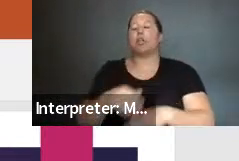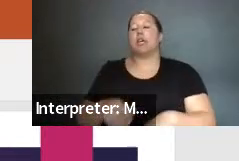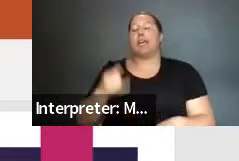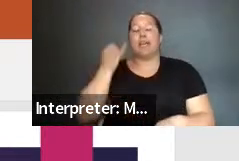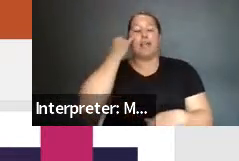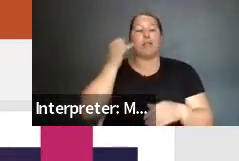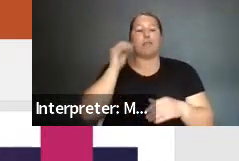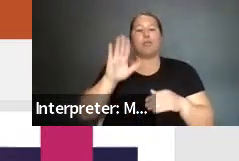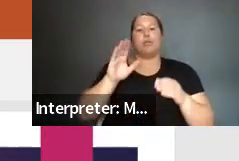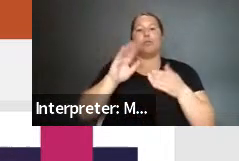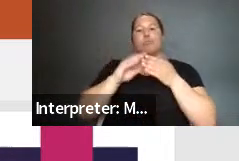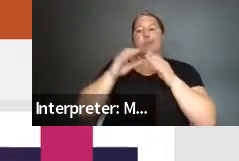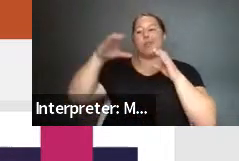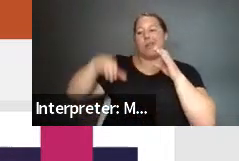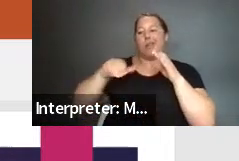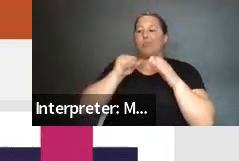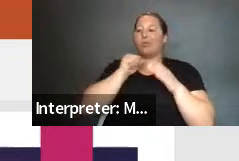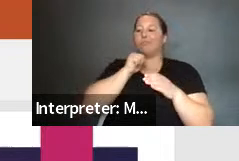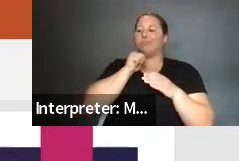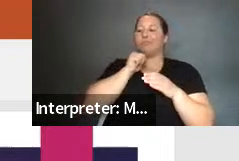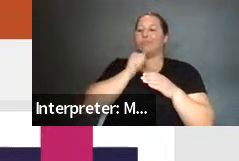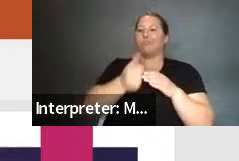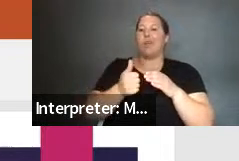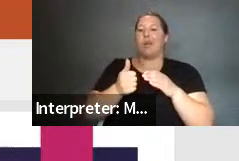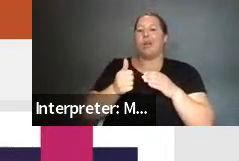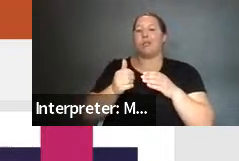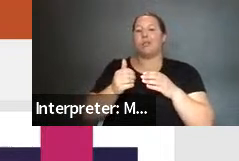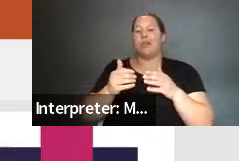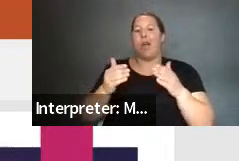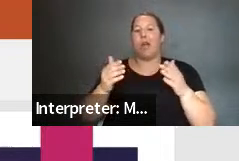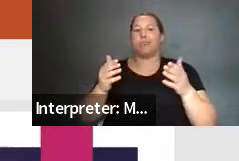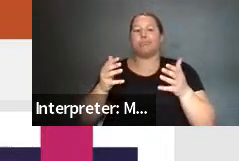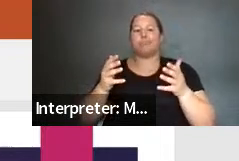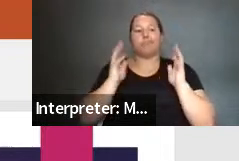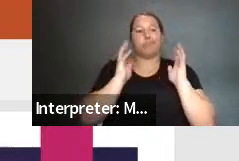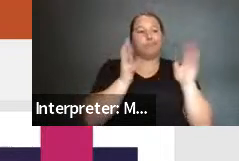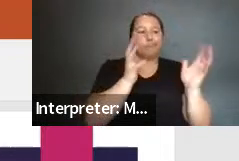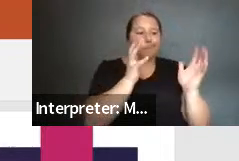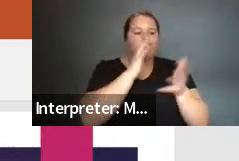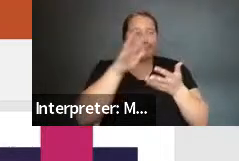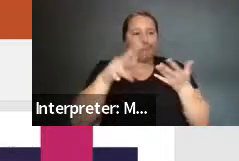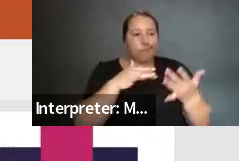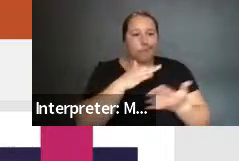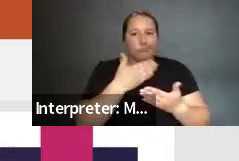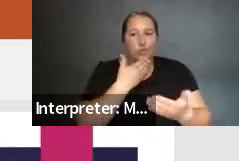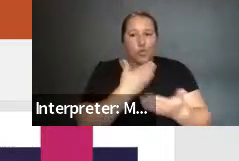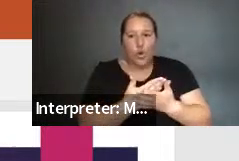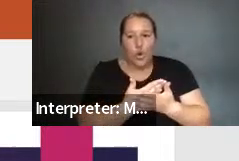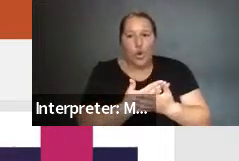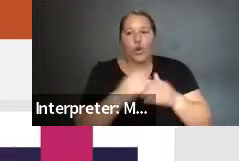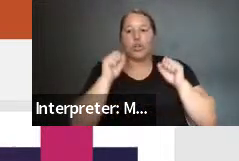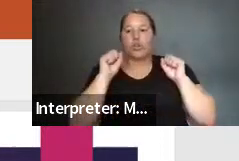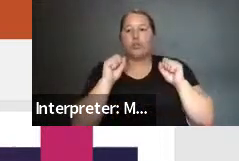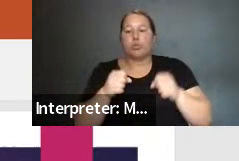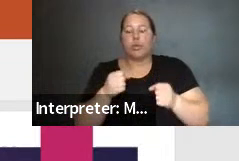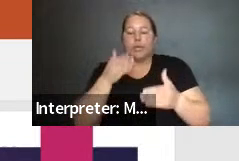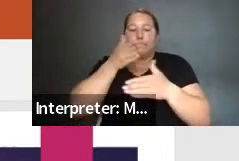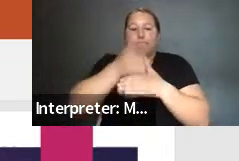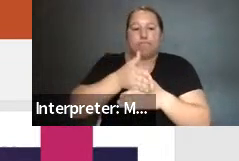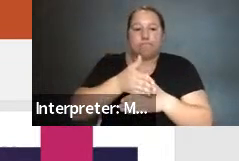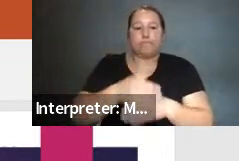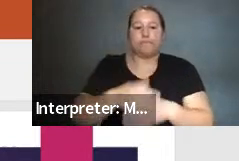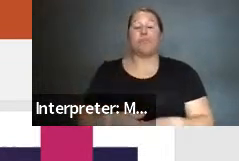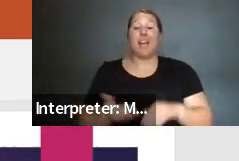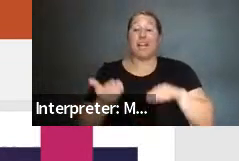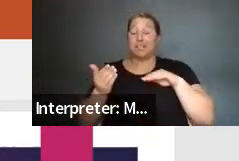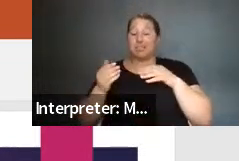along, family members not getting along, death. We are also being called for PIC if there is a death in the family that may